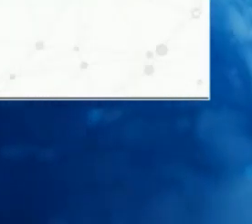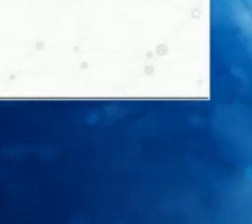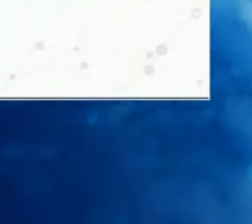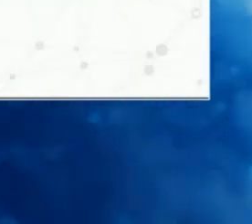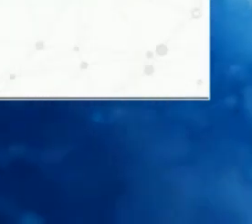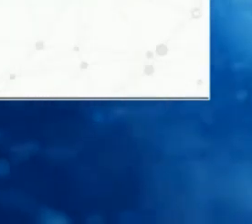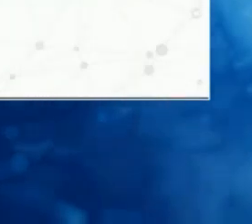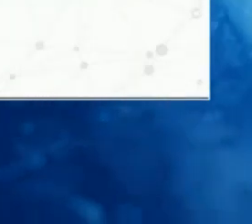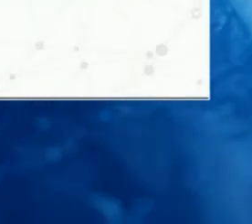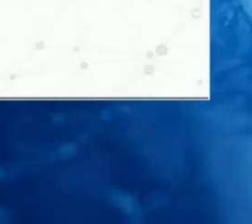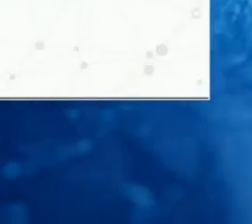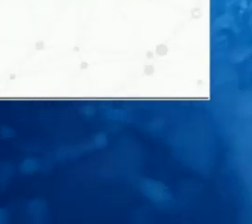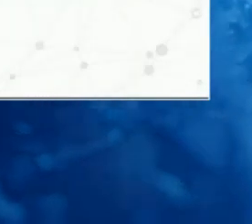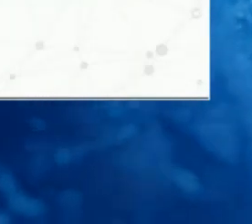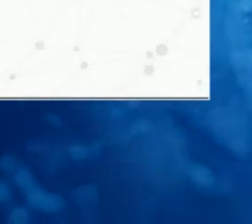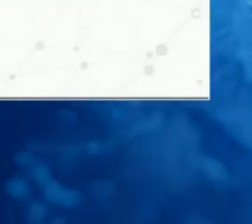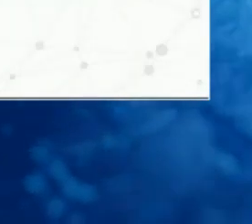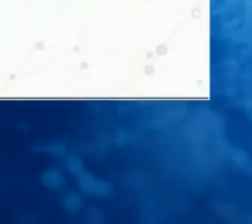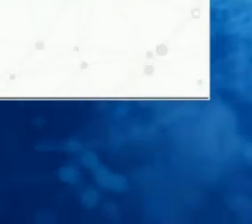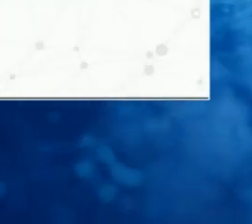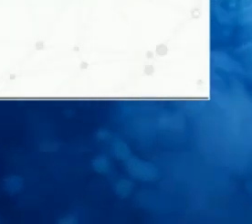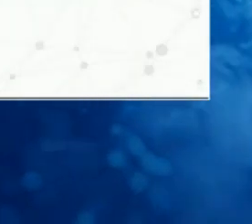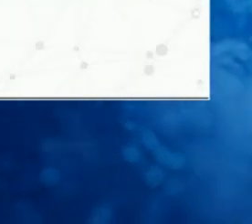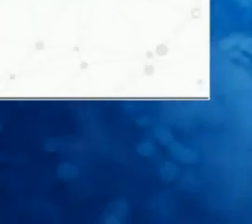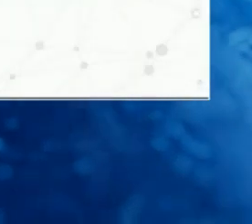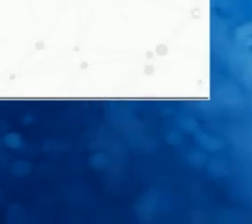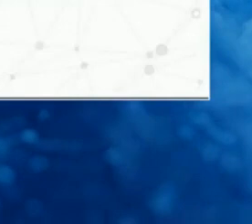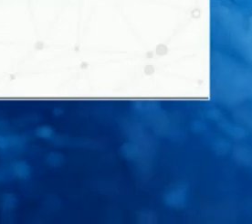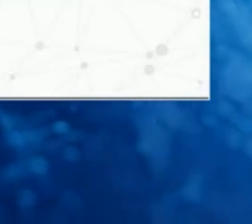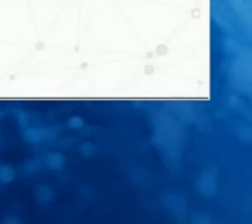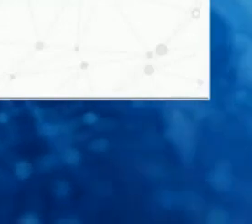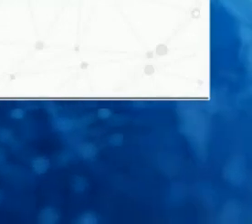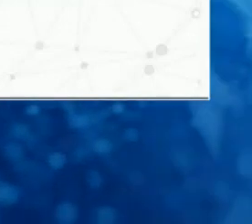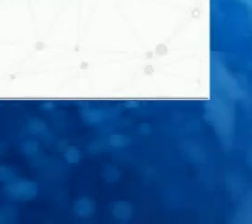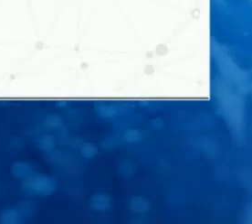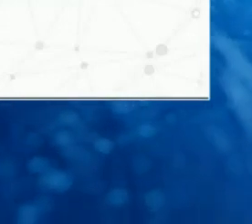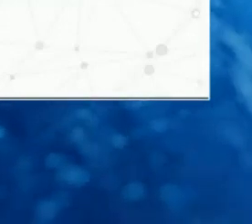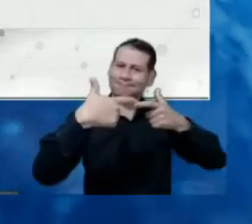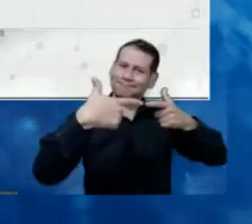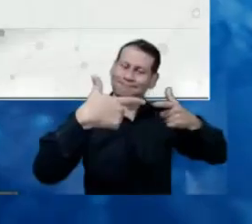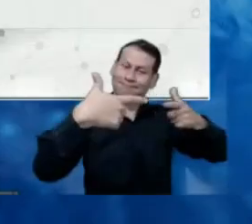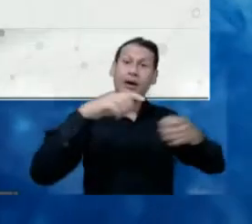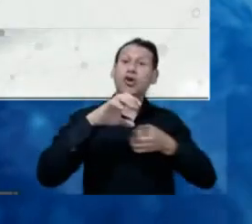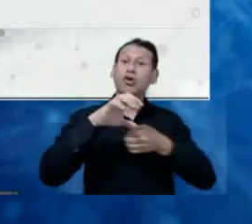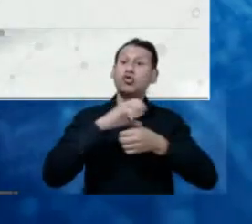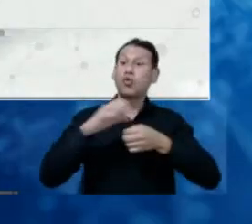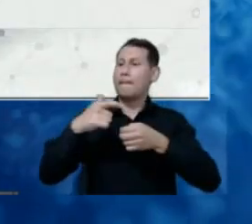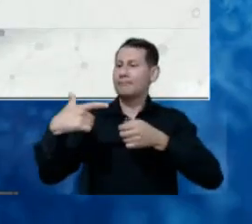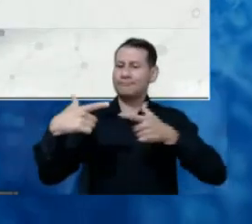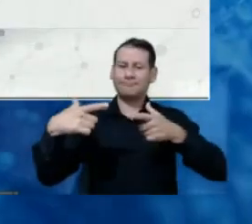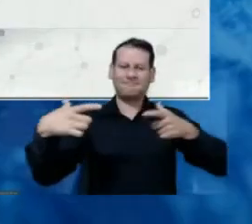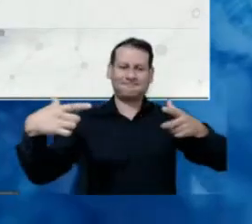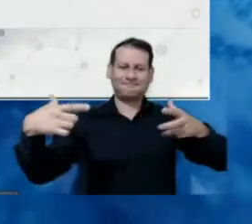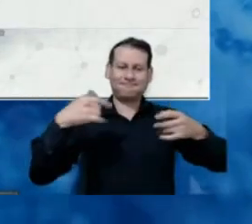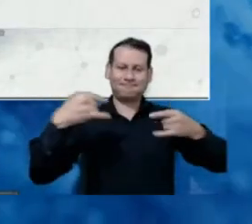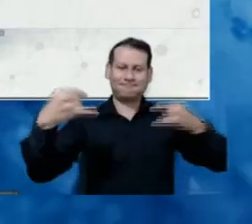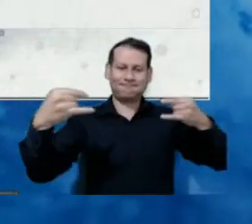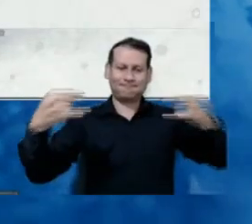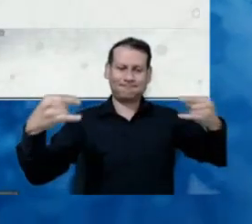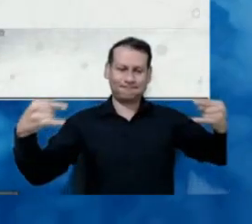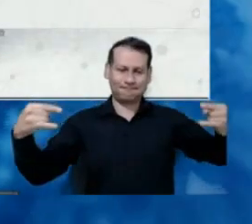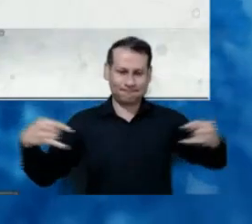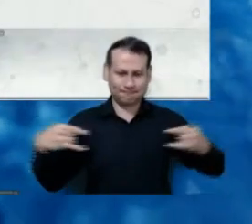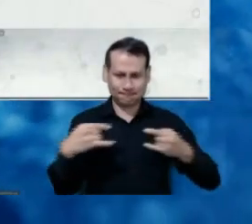good assignation, a location, a spectrum so that cities can make use.